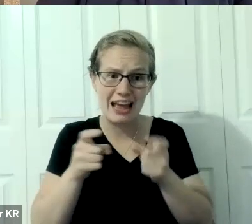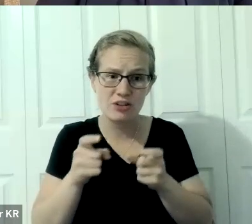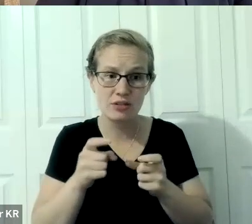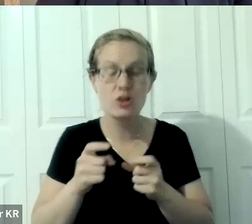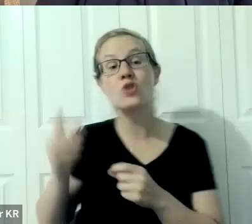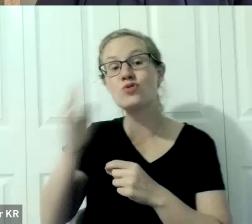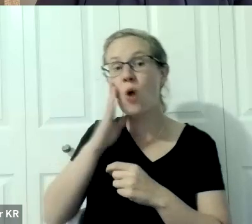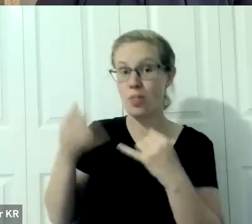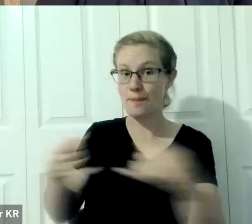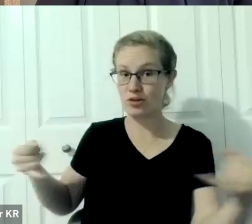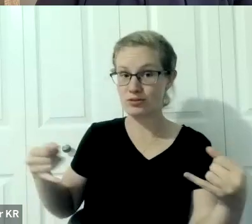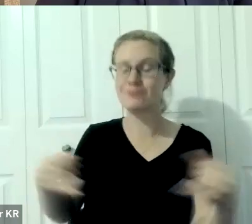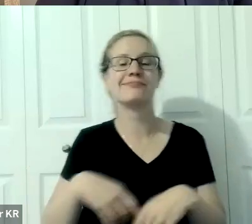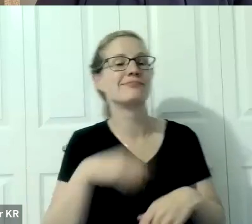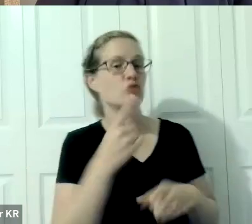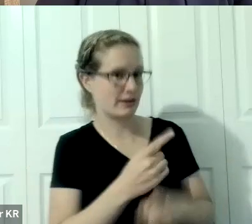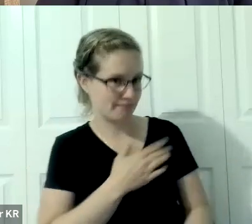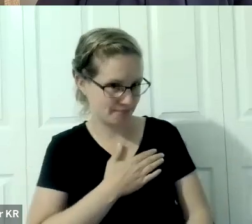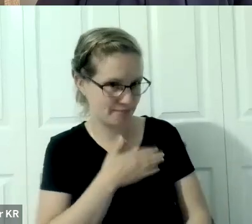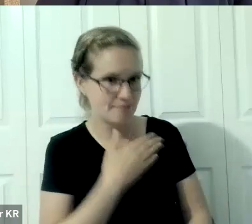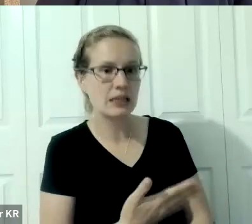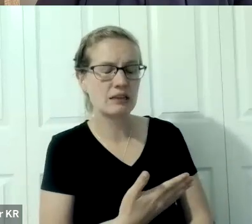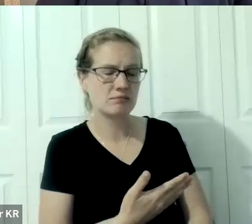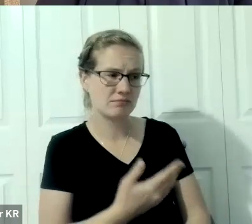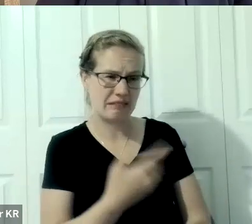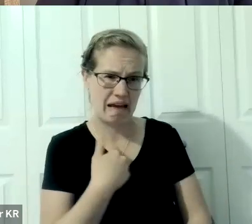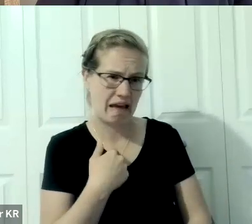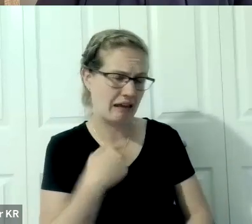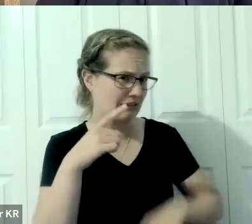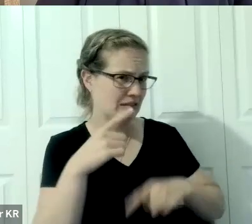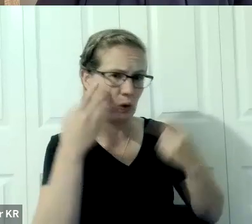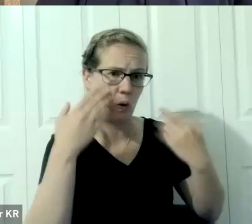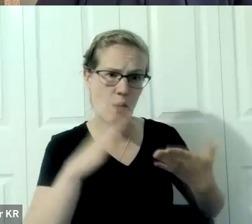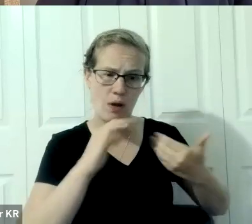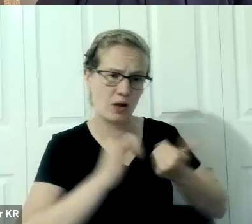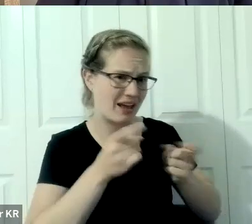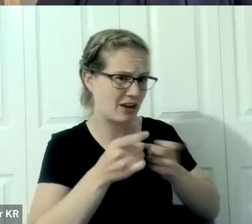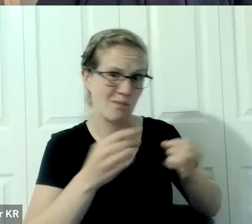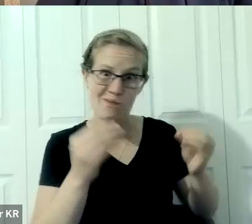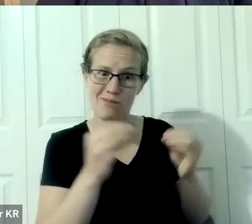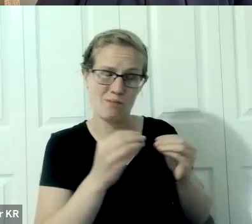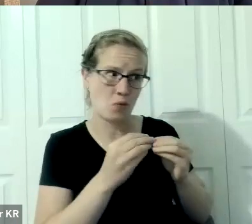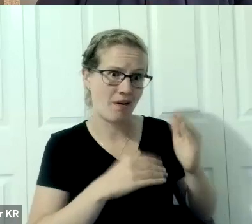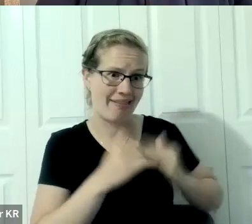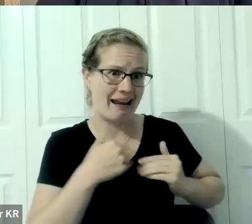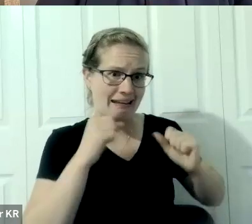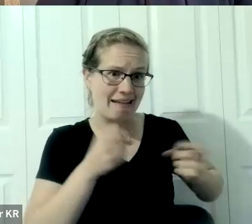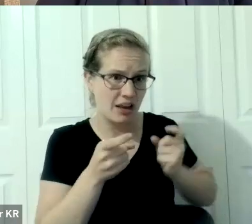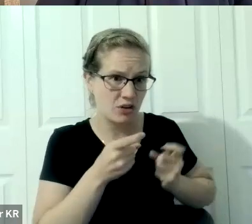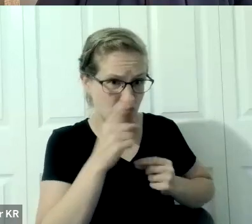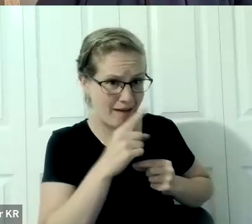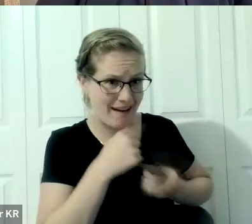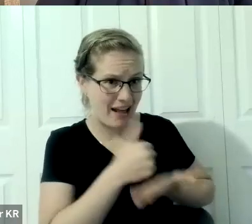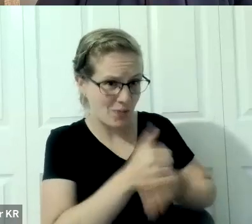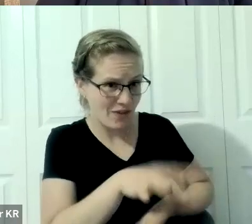Definitely know your boundaries for sure. Admit that and say, look, this is more than I can handle. Can I help